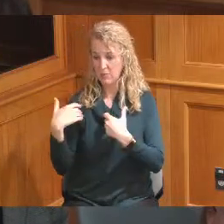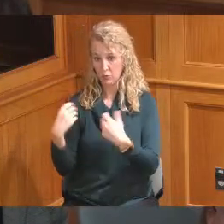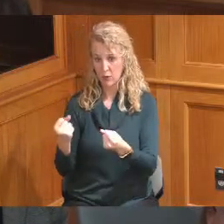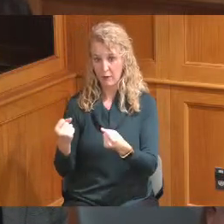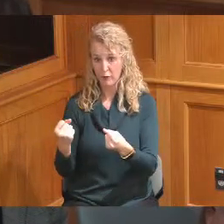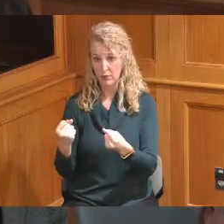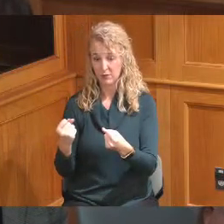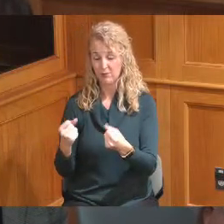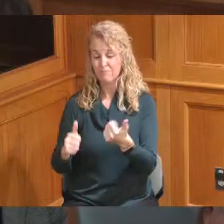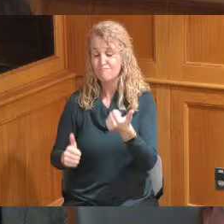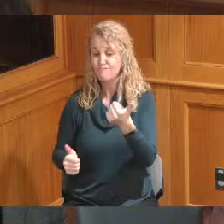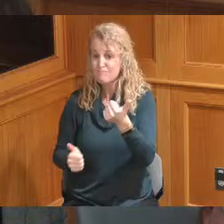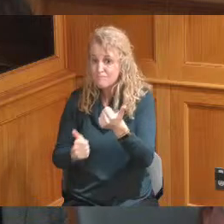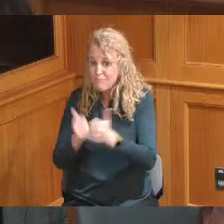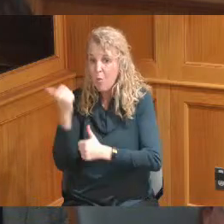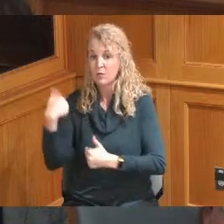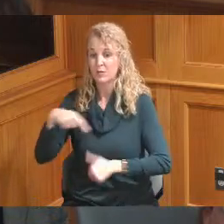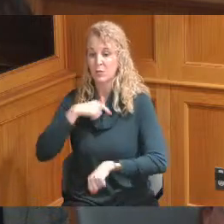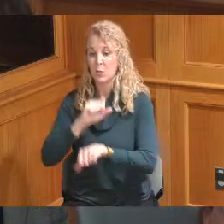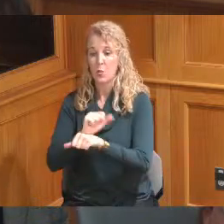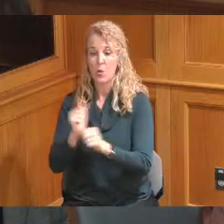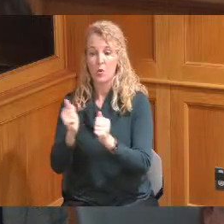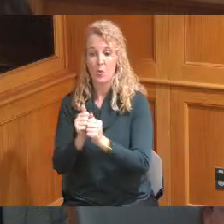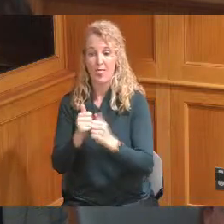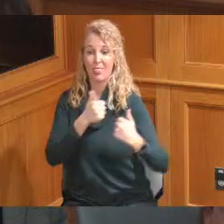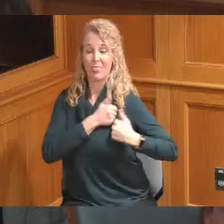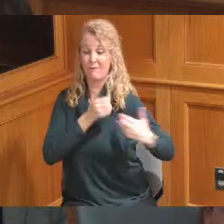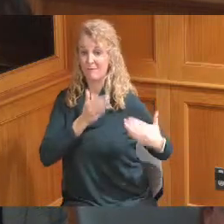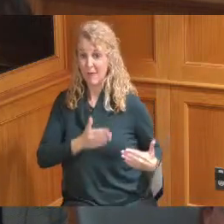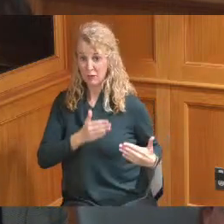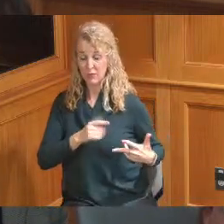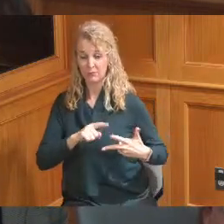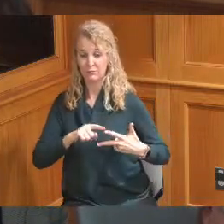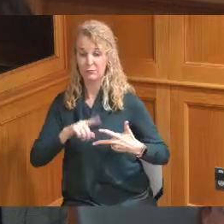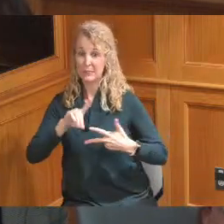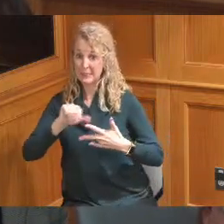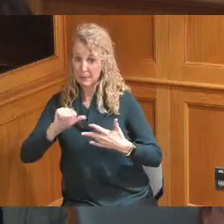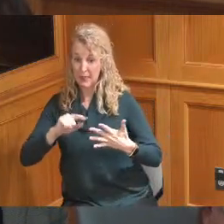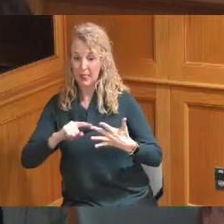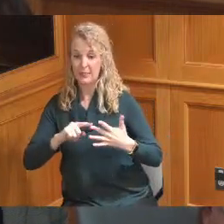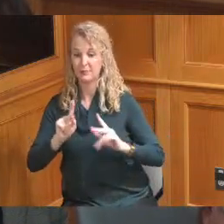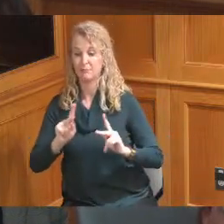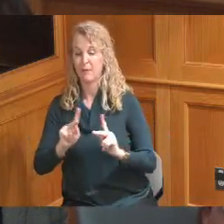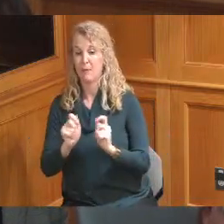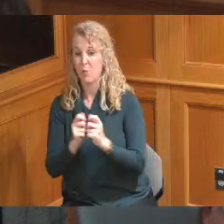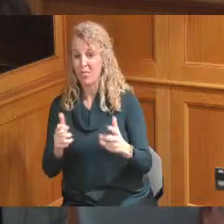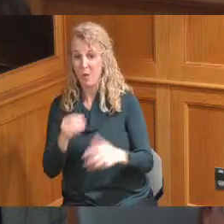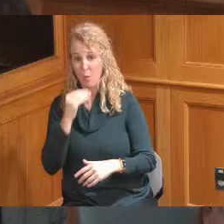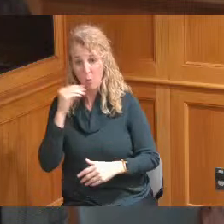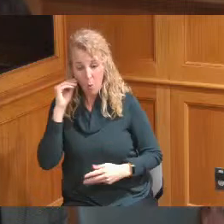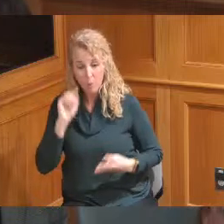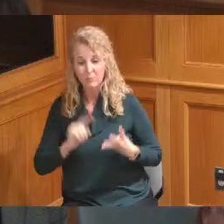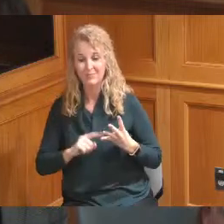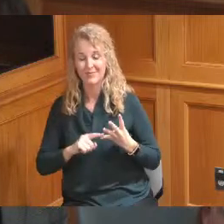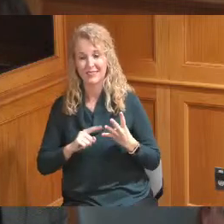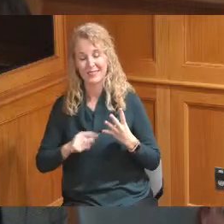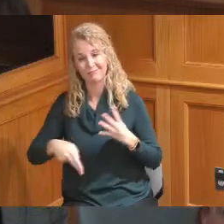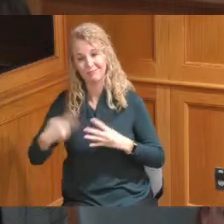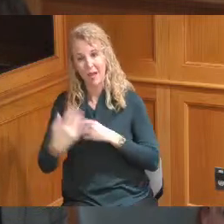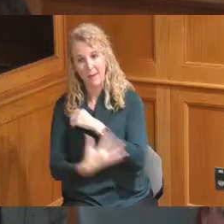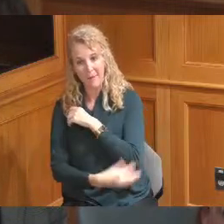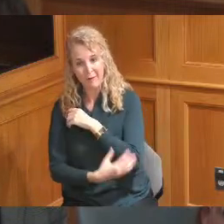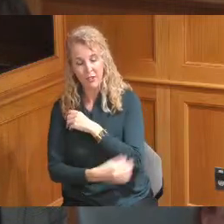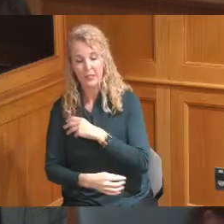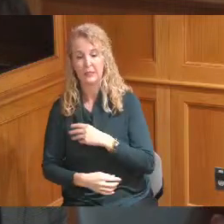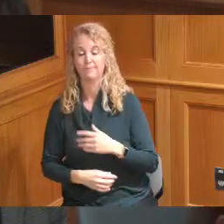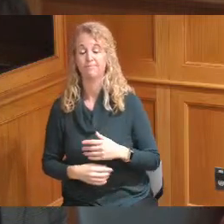serves veterans, people experiencing homelessness, people with disabilities, women, and people living in high poverty zip codes. Through PREP, participants